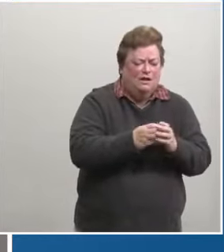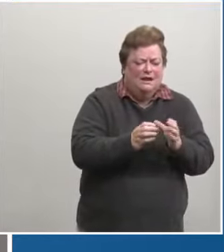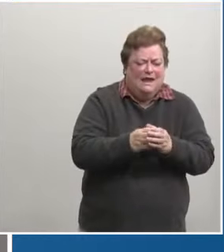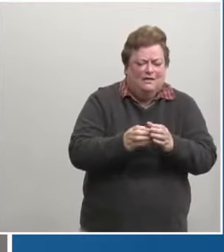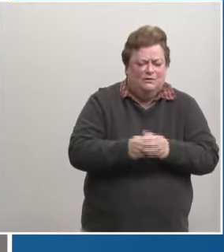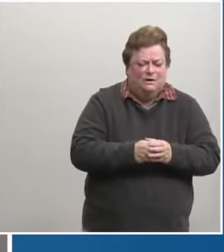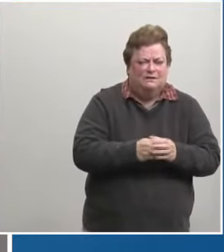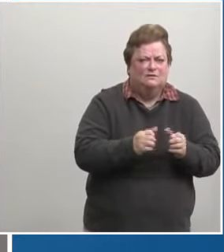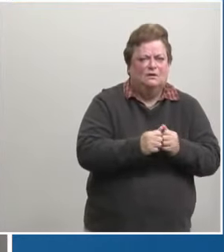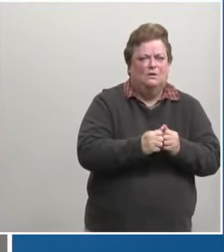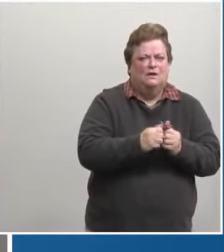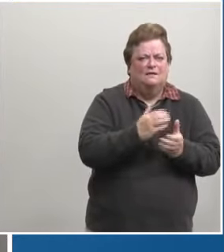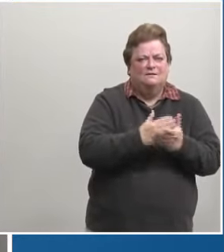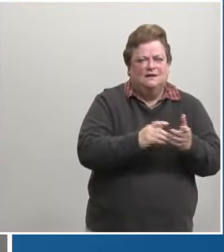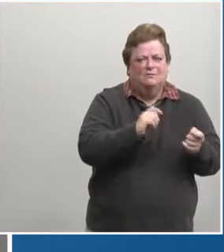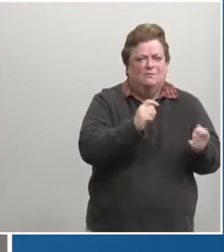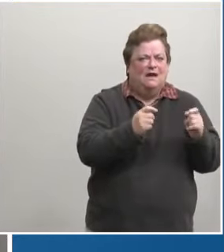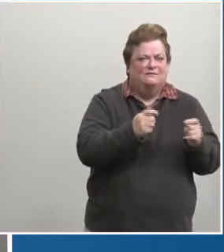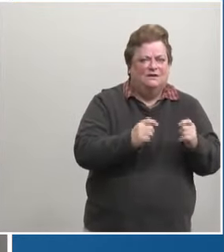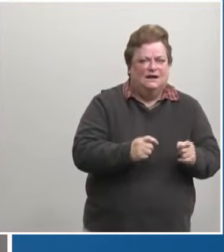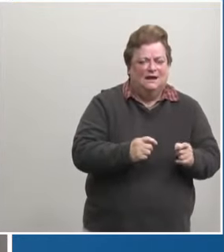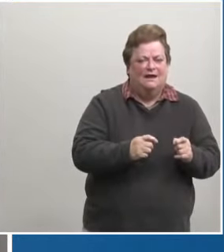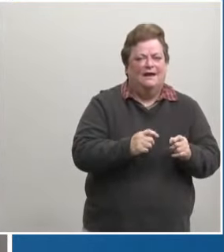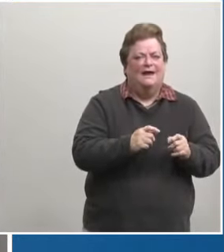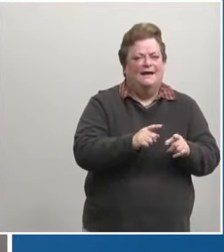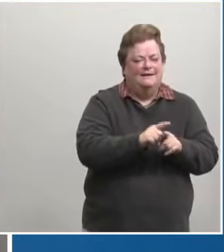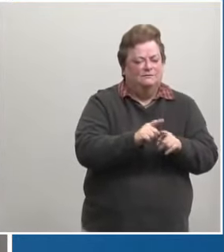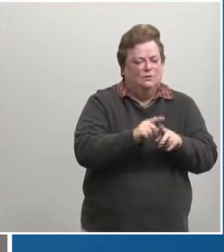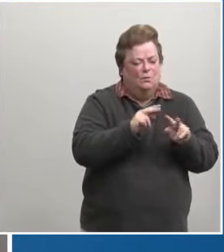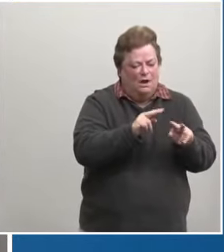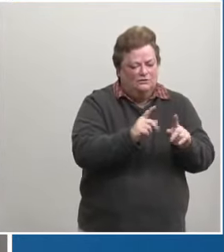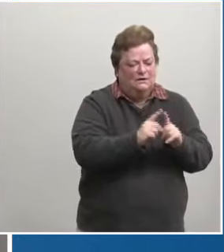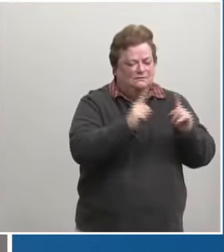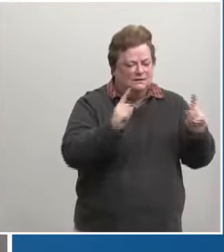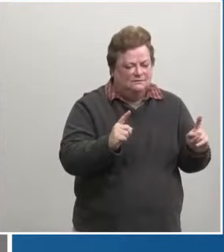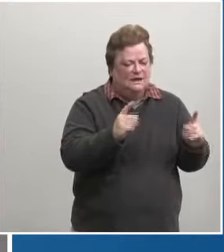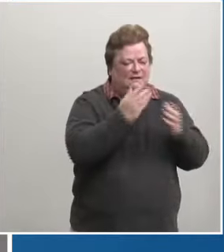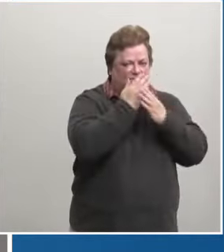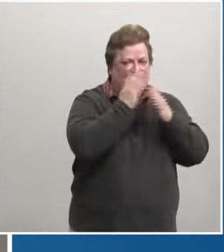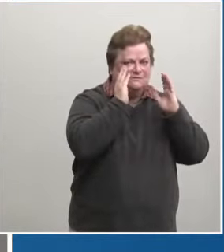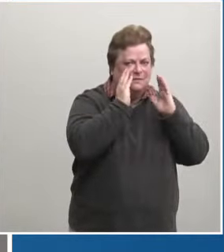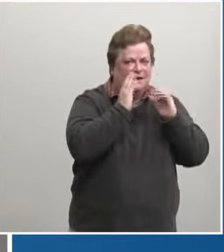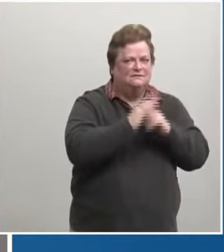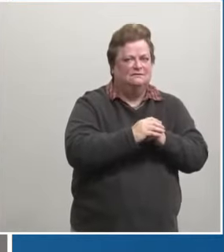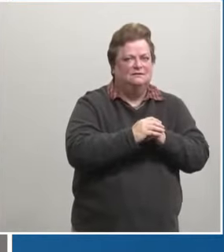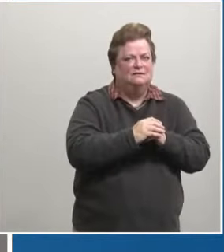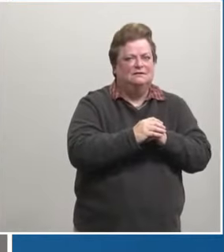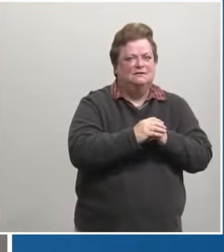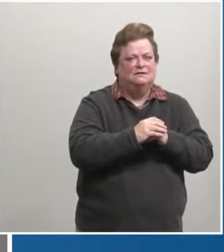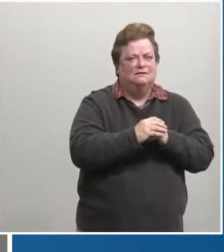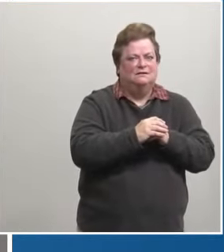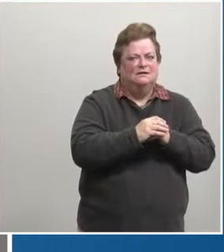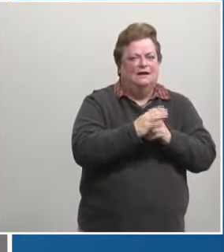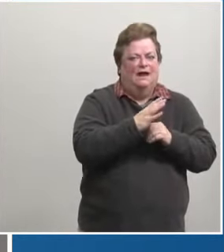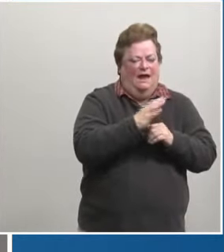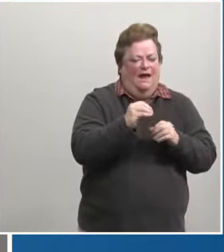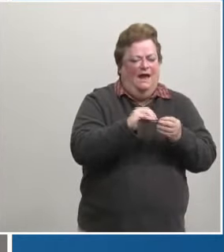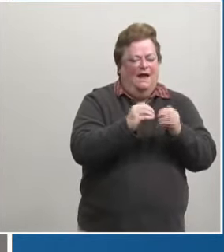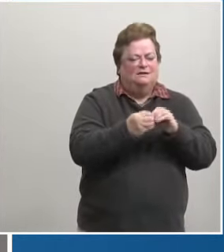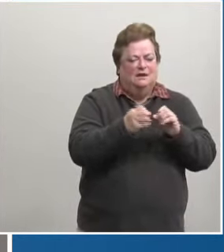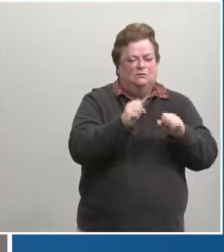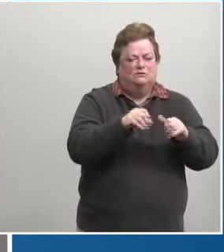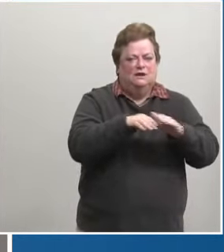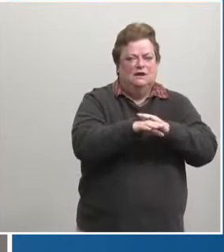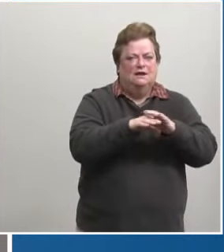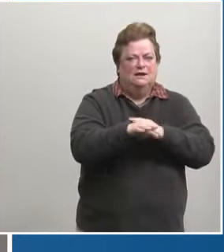events only with modifications, such as physical distancing, face masks, and capacity limits